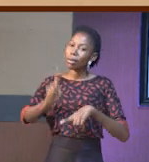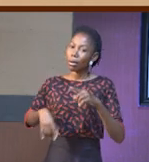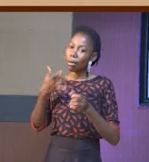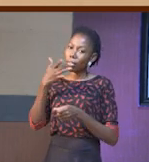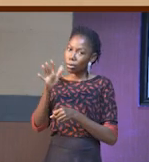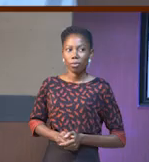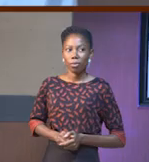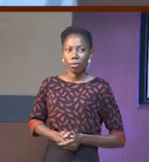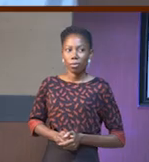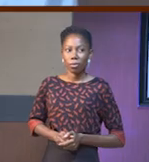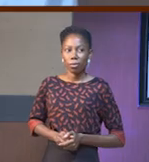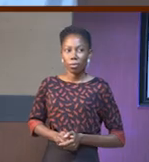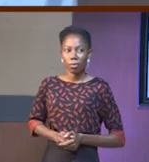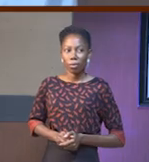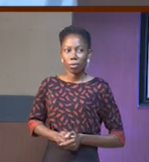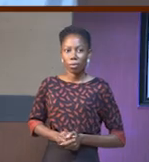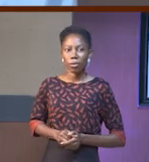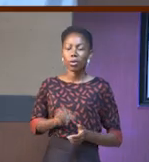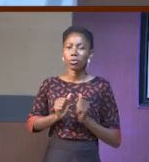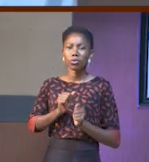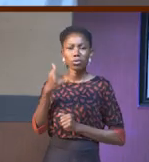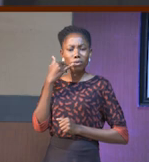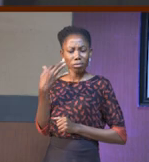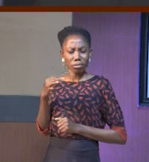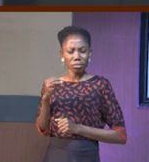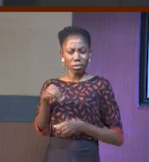but I will work. Whose phone is on?